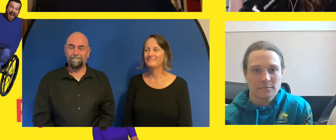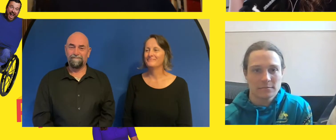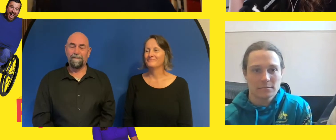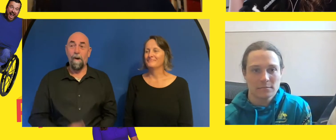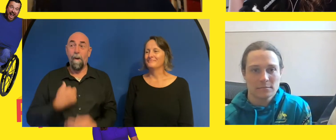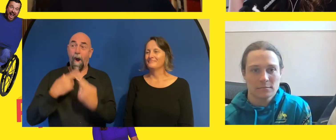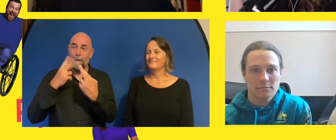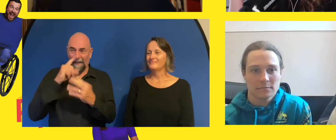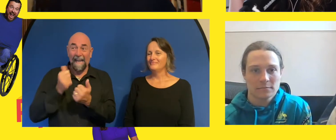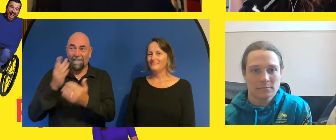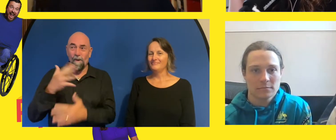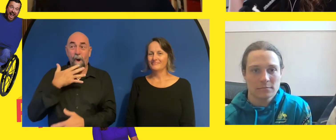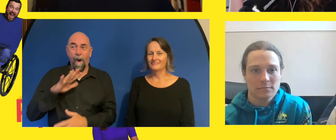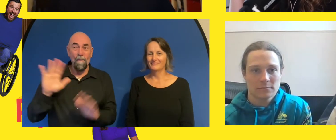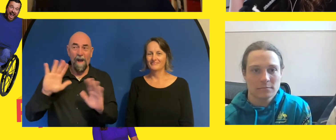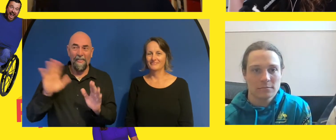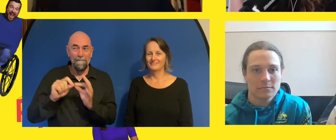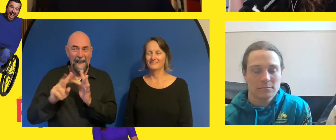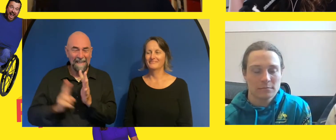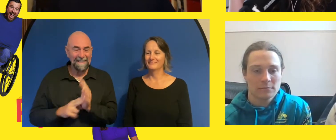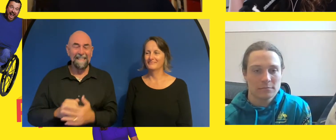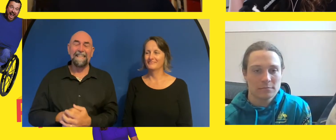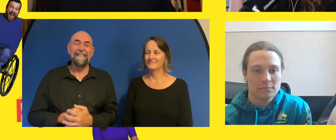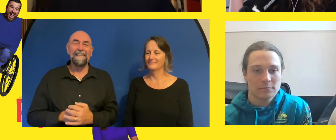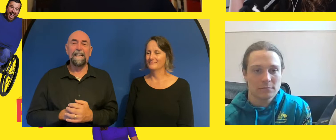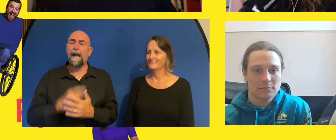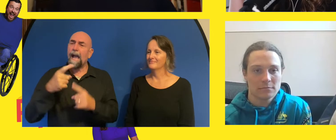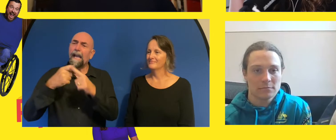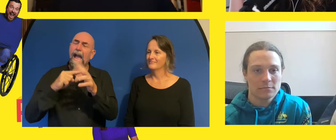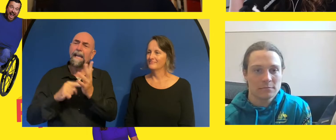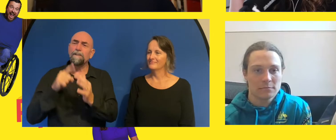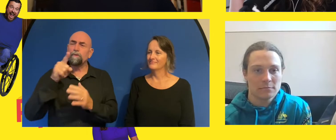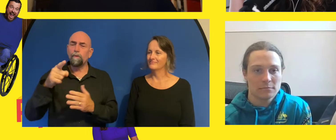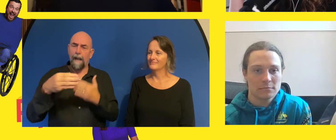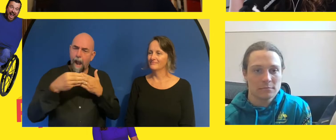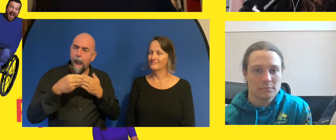this equal mix of both care and just